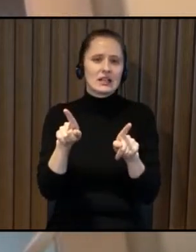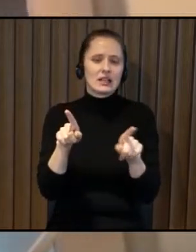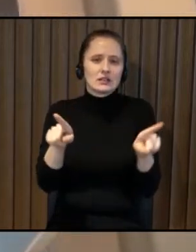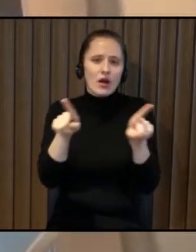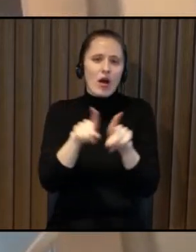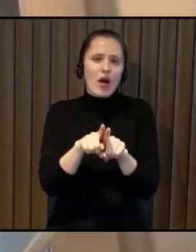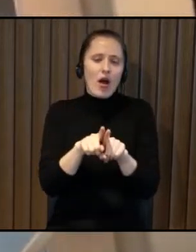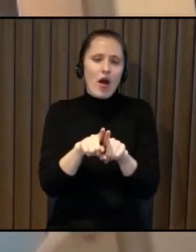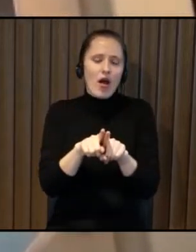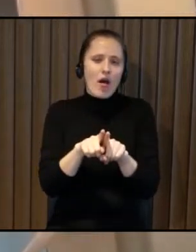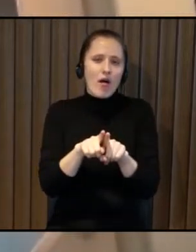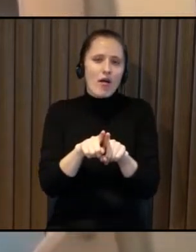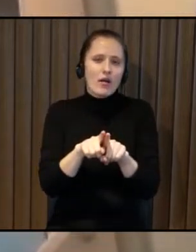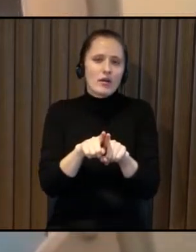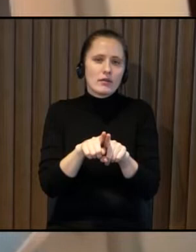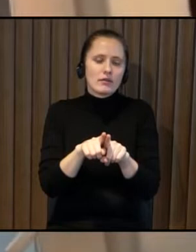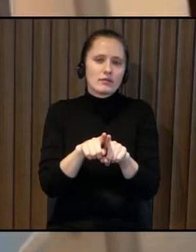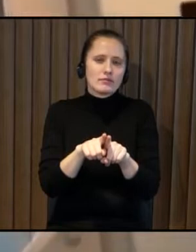we felt initially